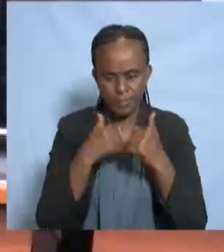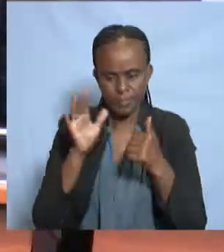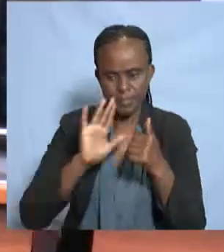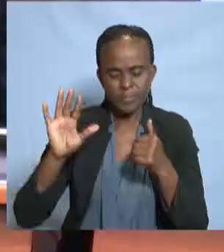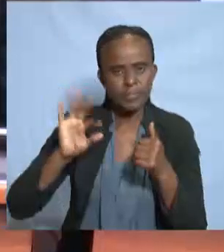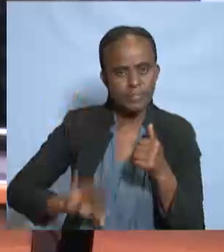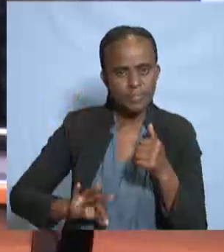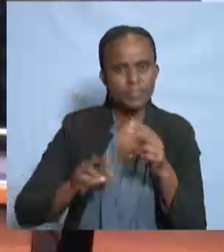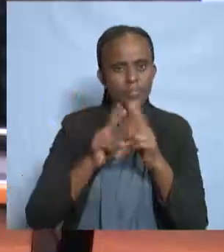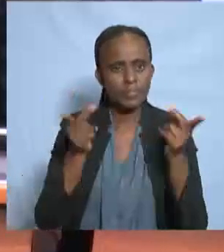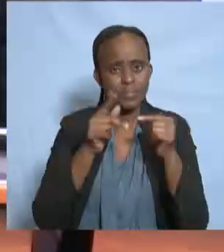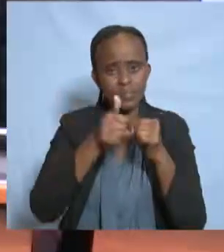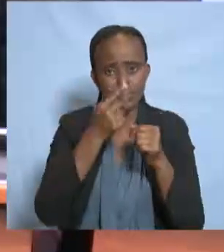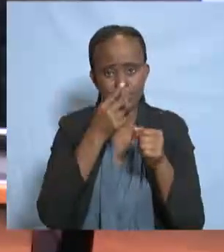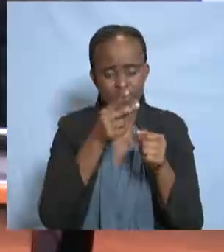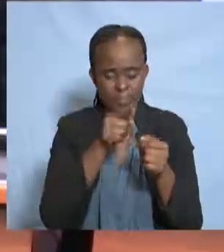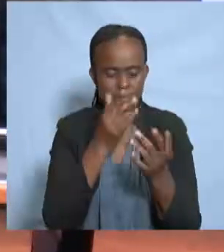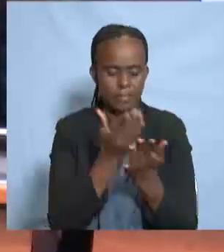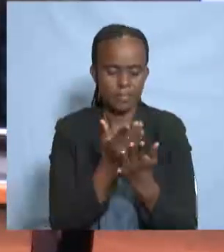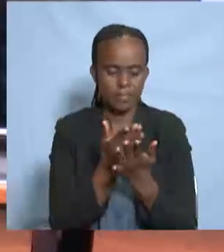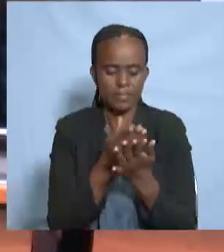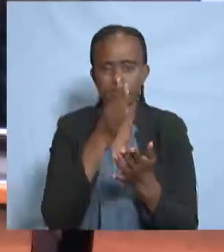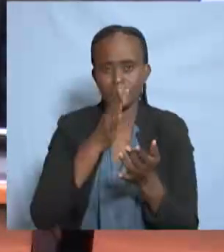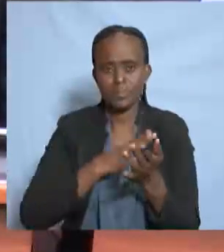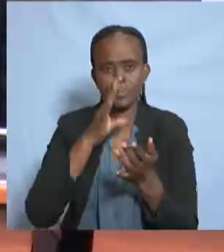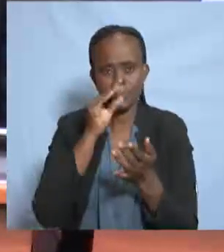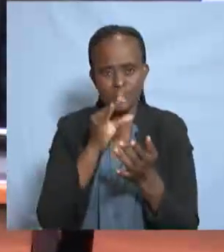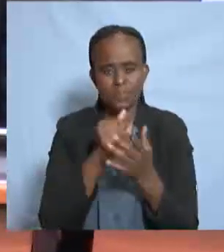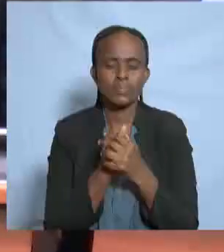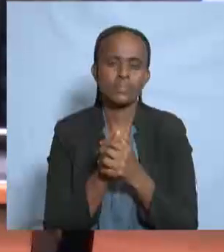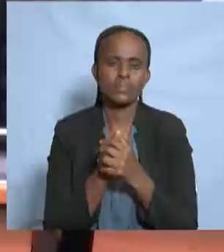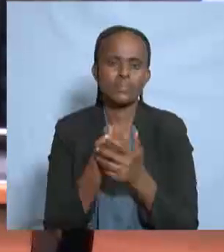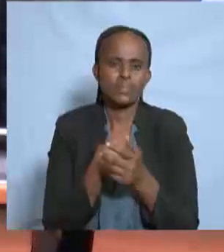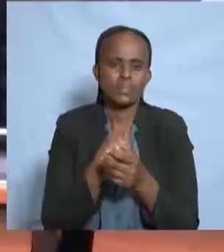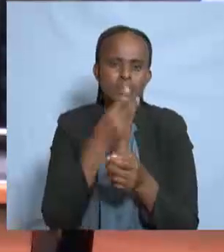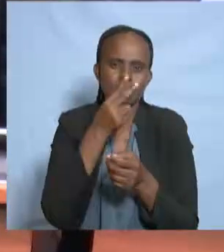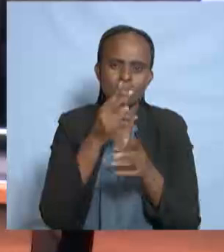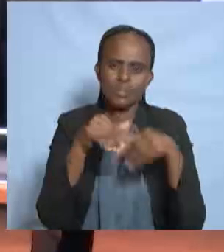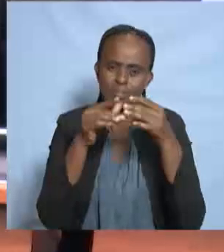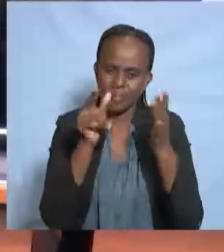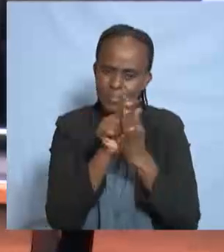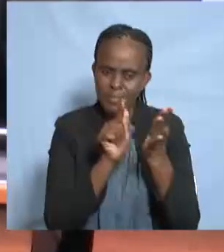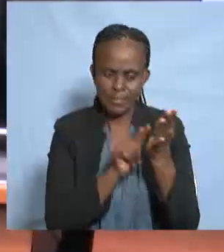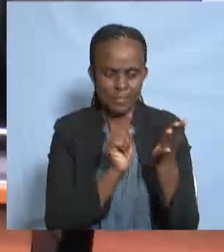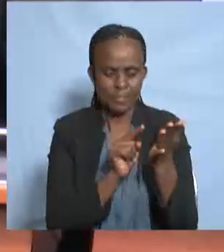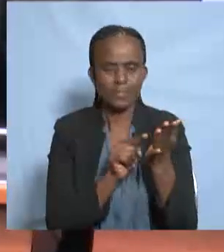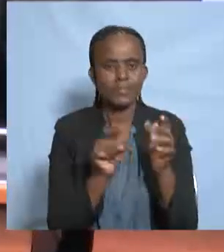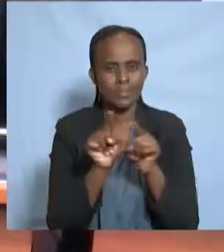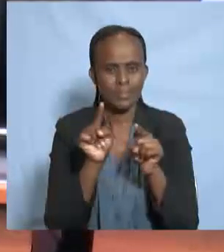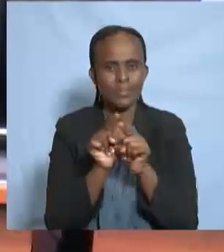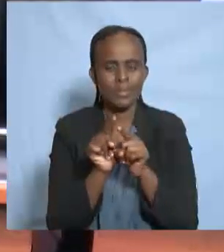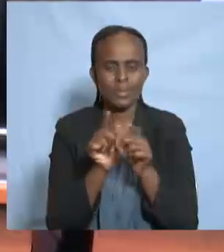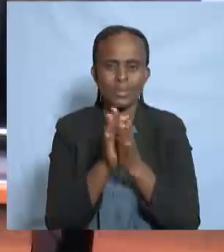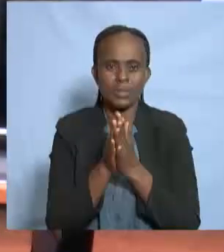advantage. So when I look at this motion, Madam Speaker, I look at the provisions of the law. I look at